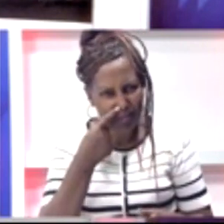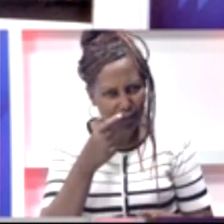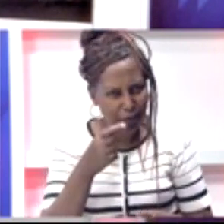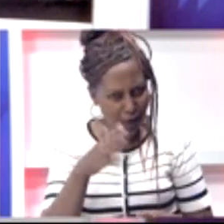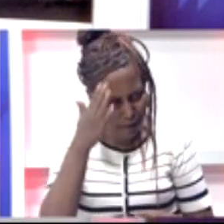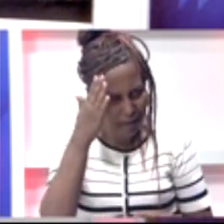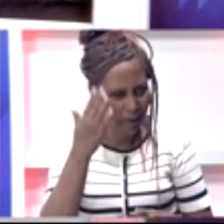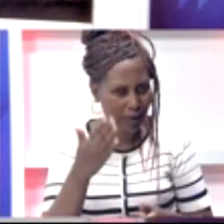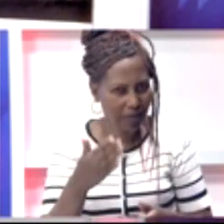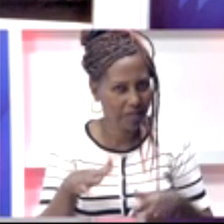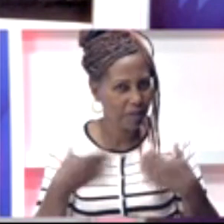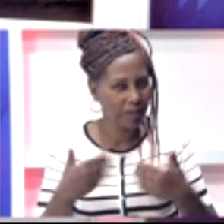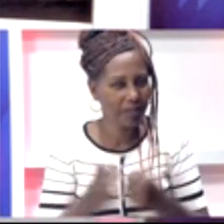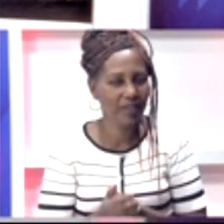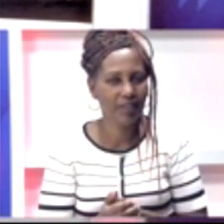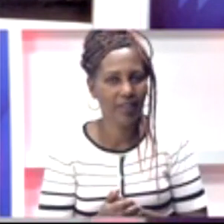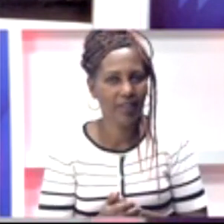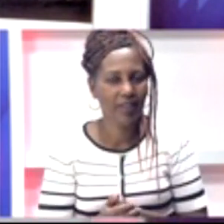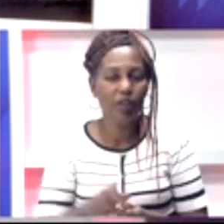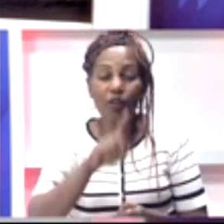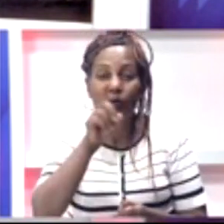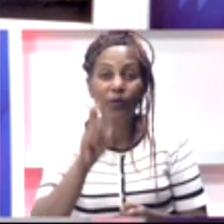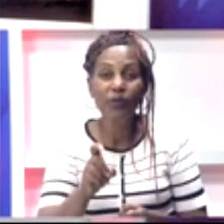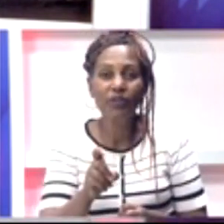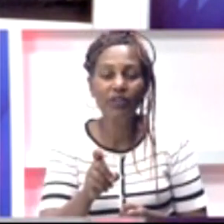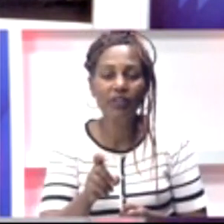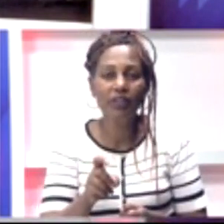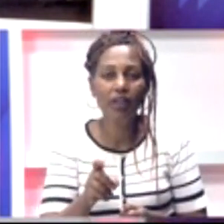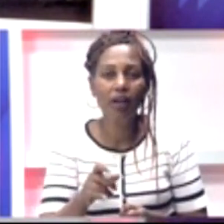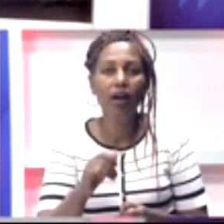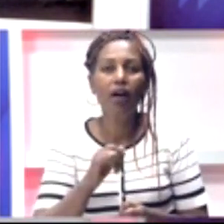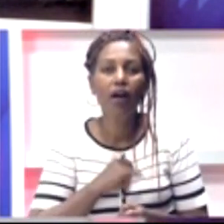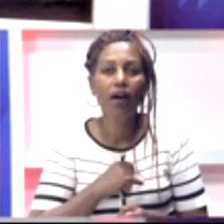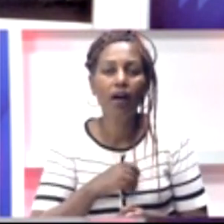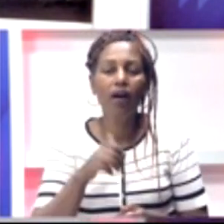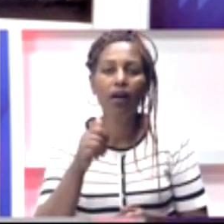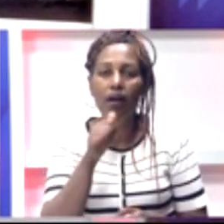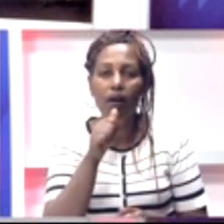One question. I'm late. Can I get a bus now?